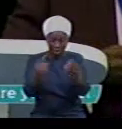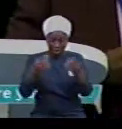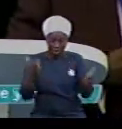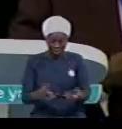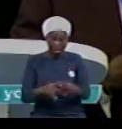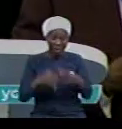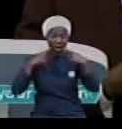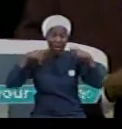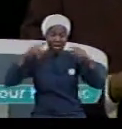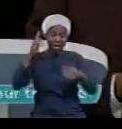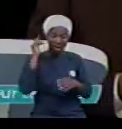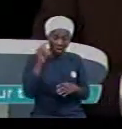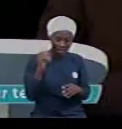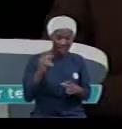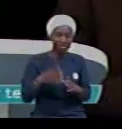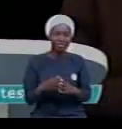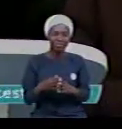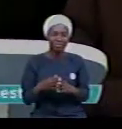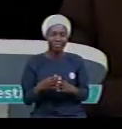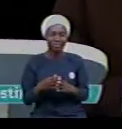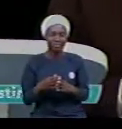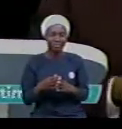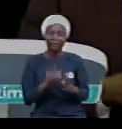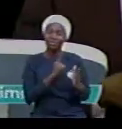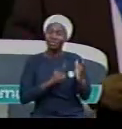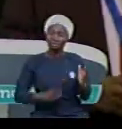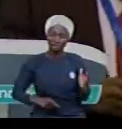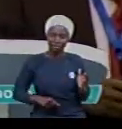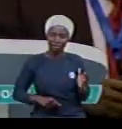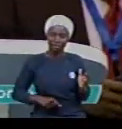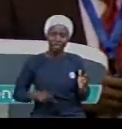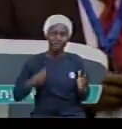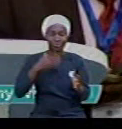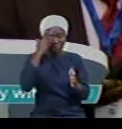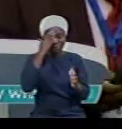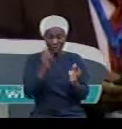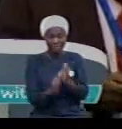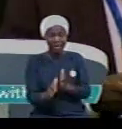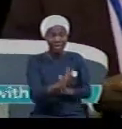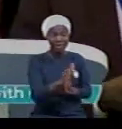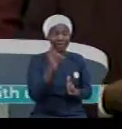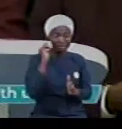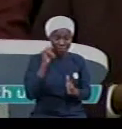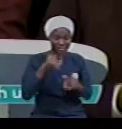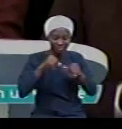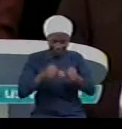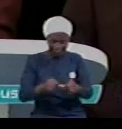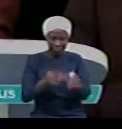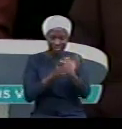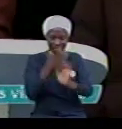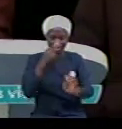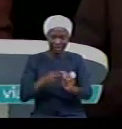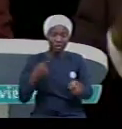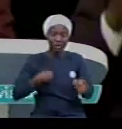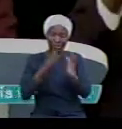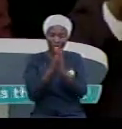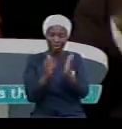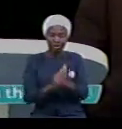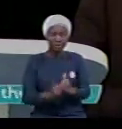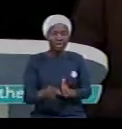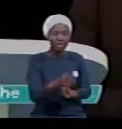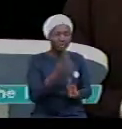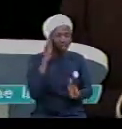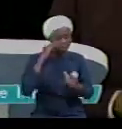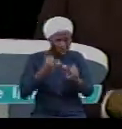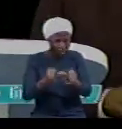the past nights of the crusades, Lord, we know they are permanent. Father, we pray that they will keep on appreciating you.